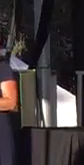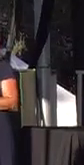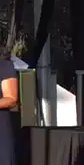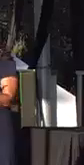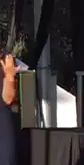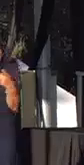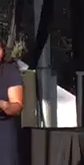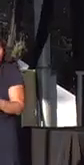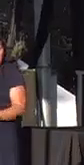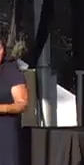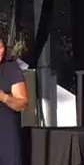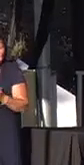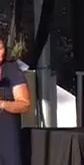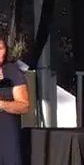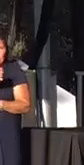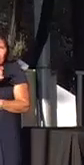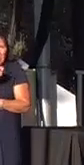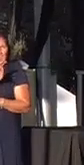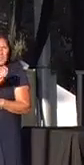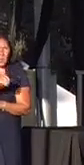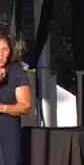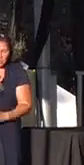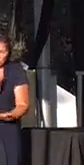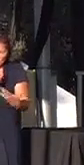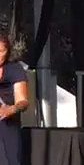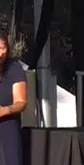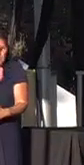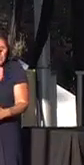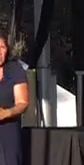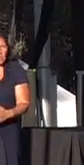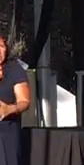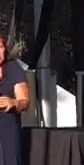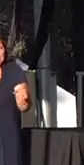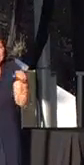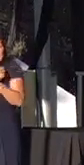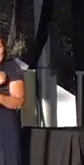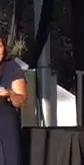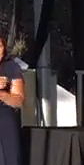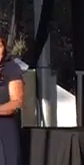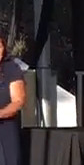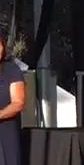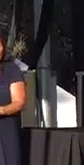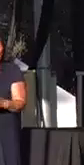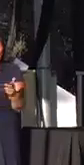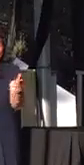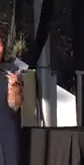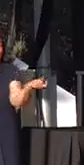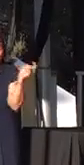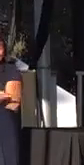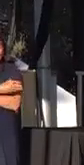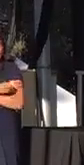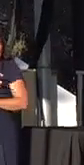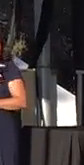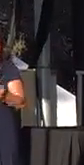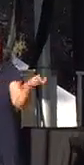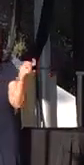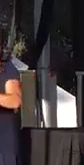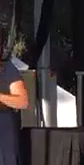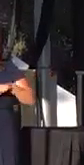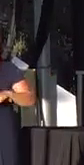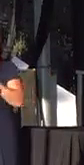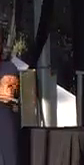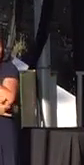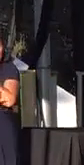happened to Orlando, we know that we've got to fight for gun reform and police reform in